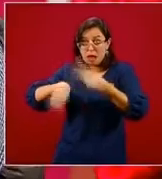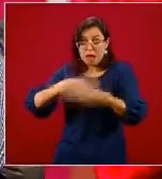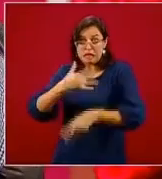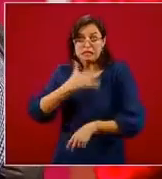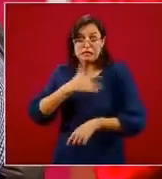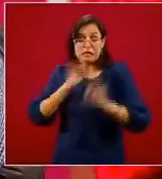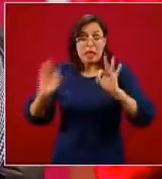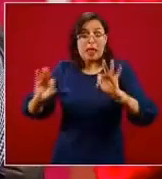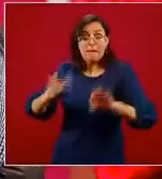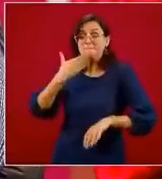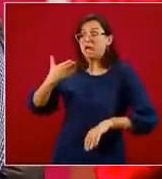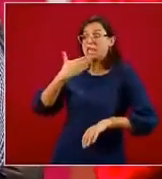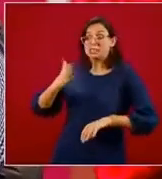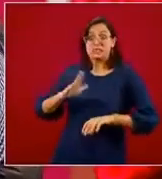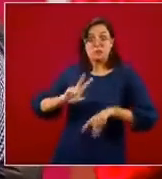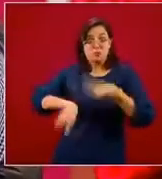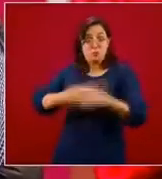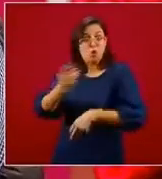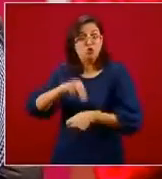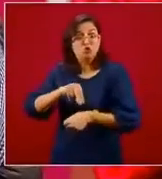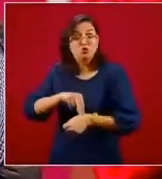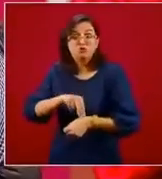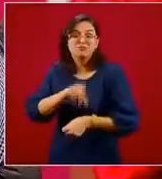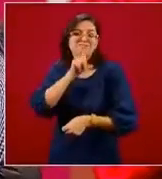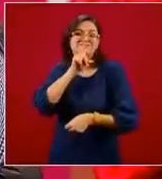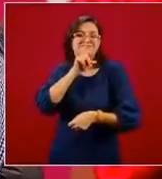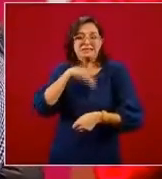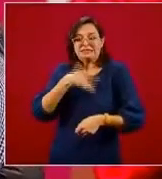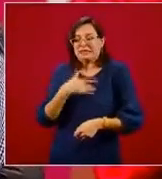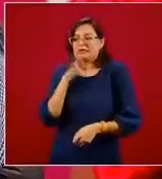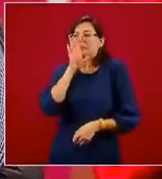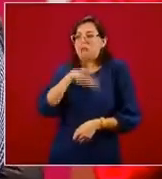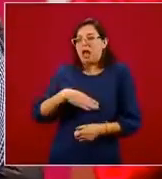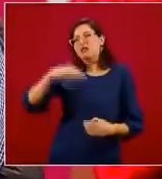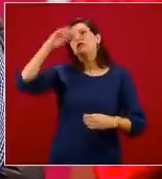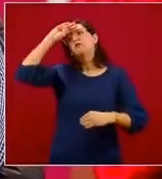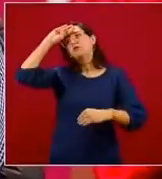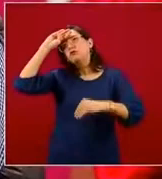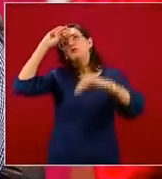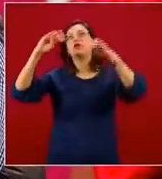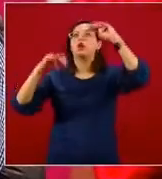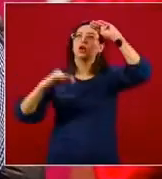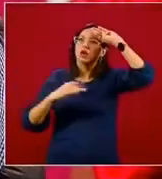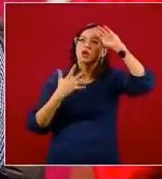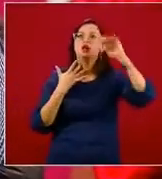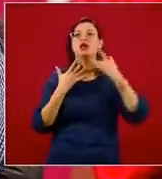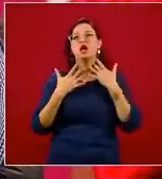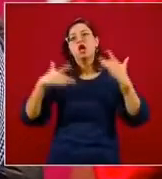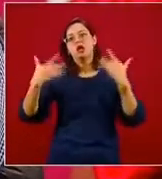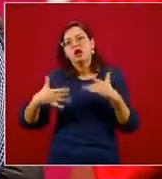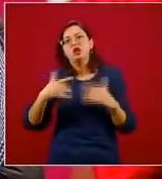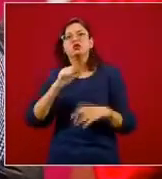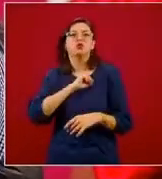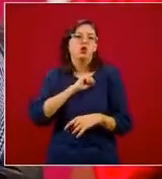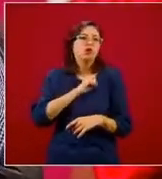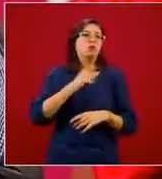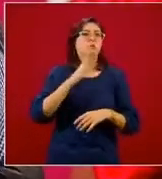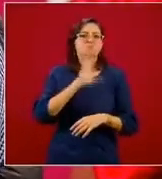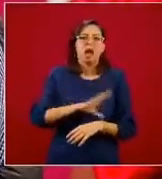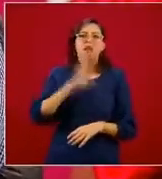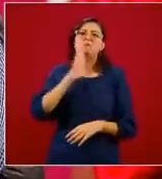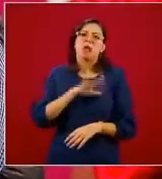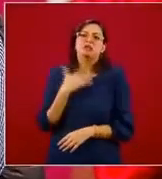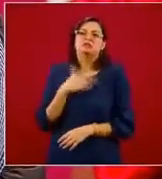somebody needs medical attention because they have a symptom. They're exhibiting symptoms like they feel poorly, they have a